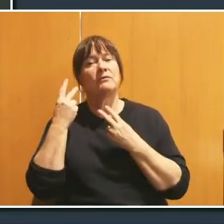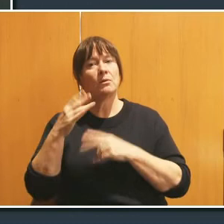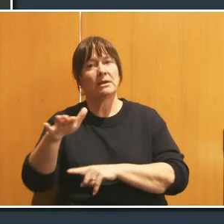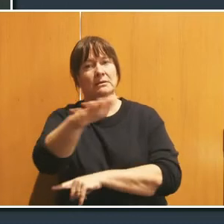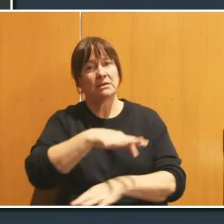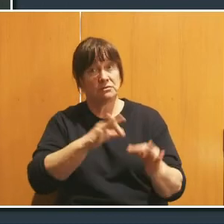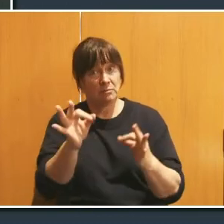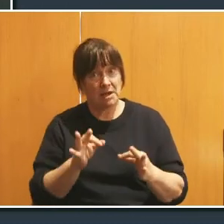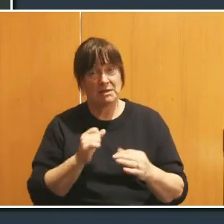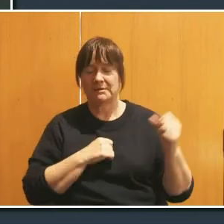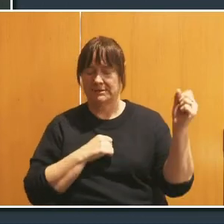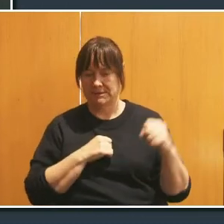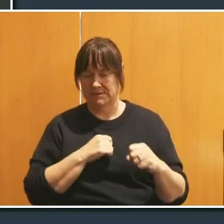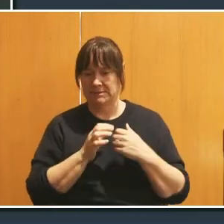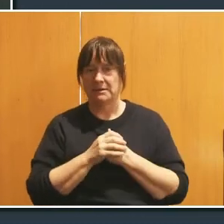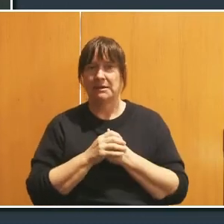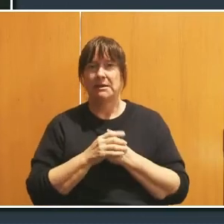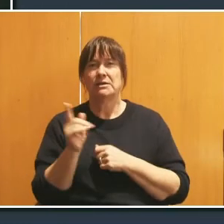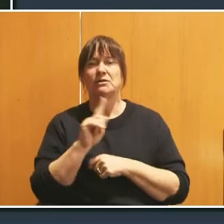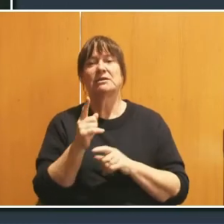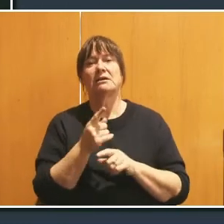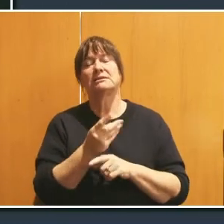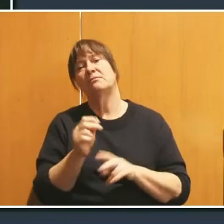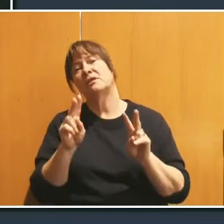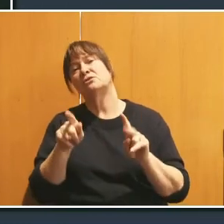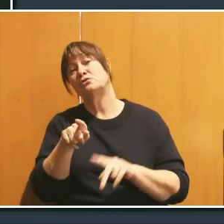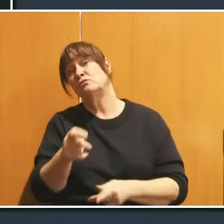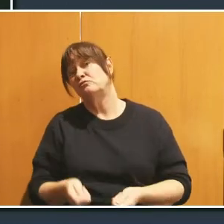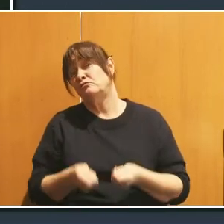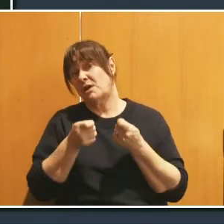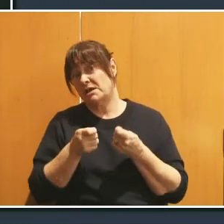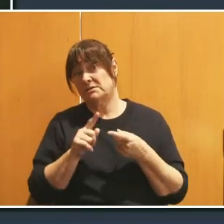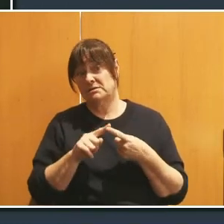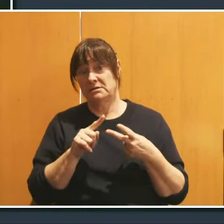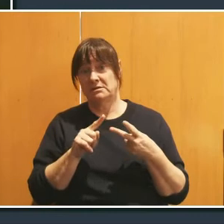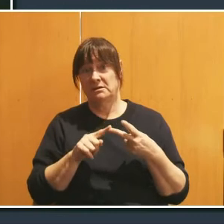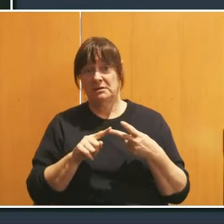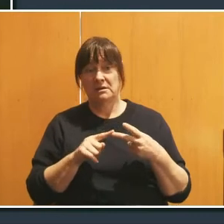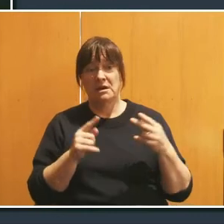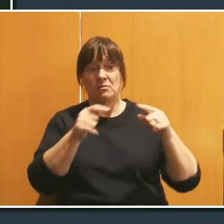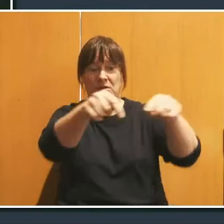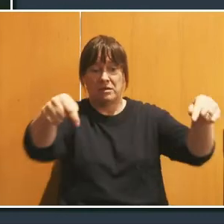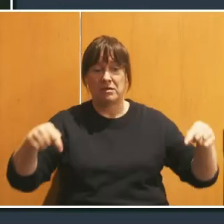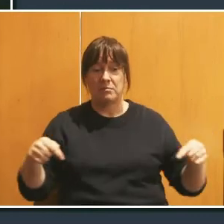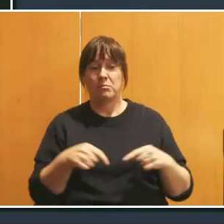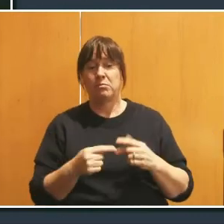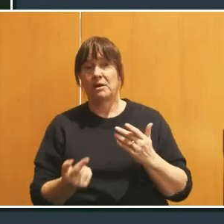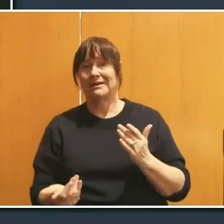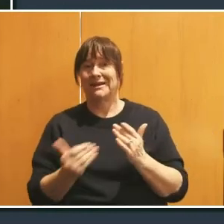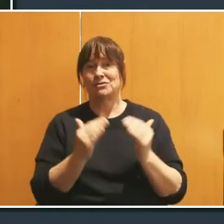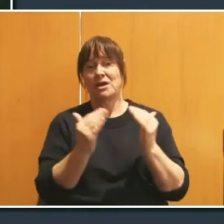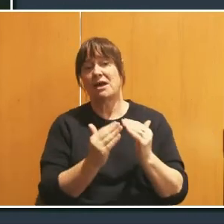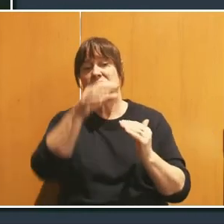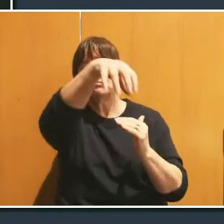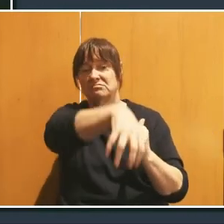plan? Yes, Yeah. yes. So some of the things that you've raised about infilling, multi-storey, all of those things